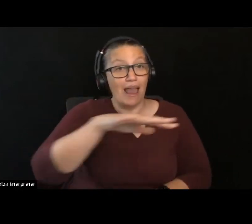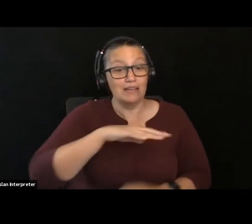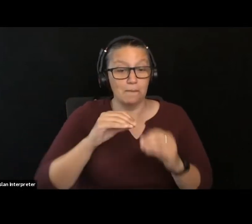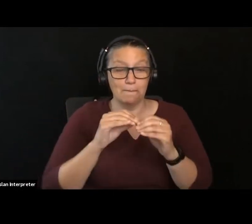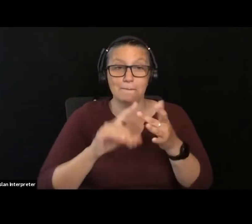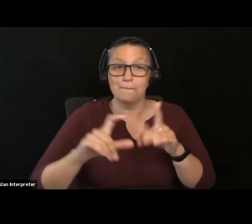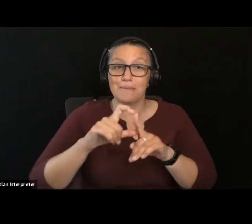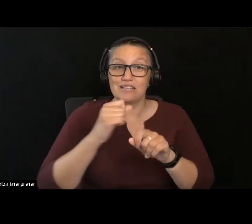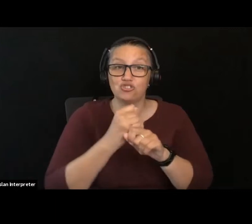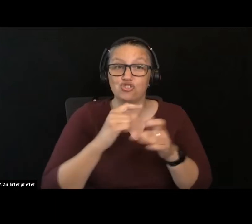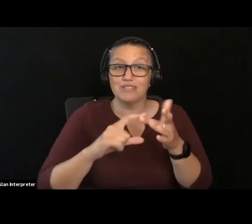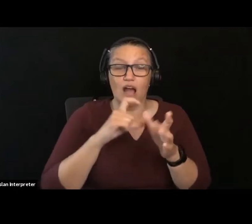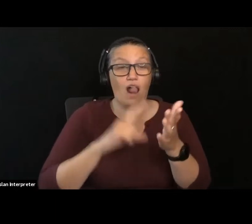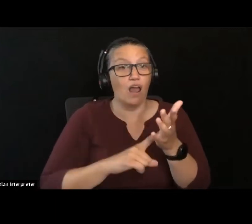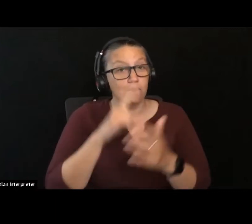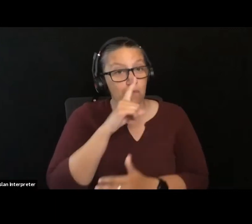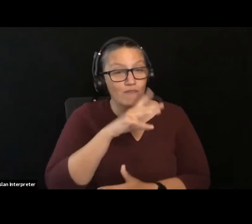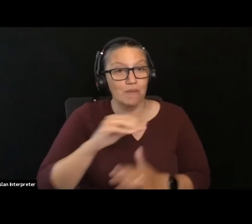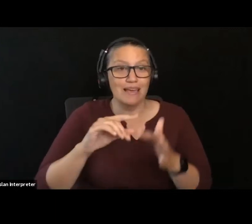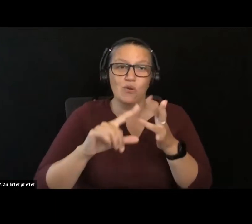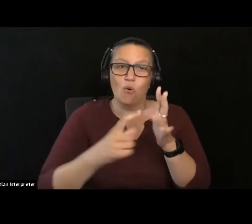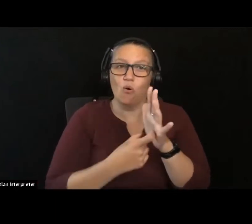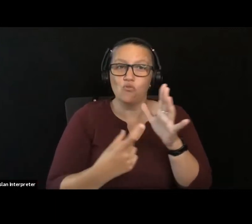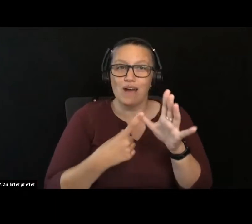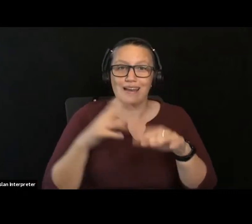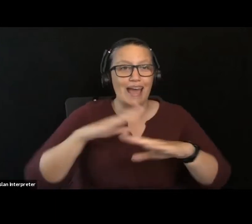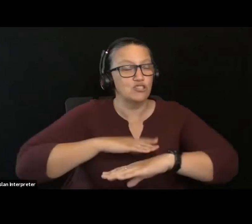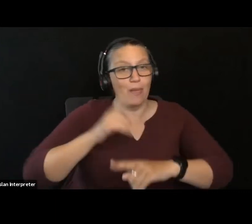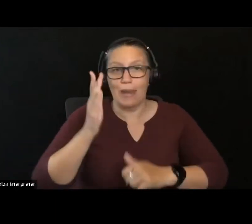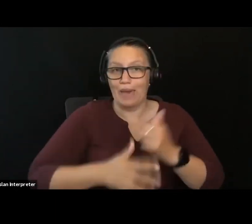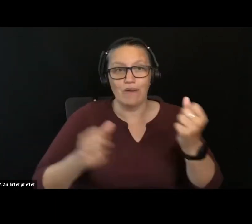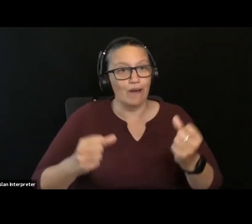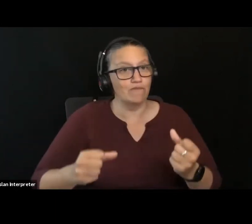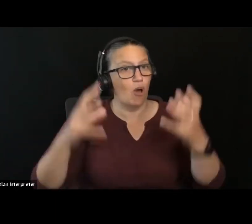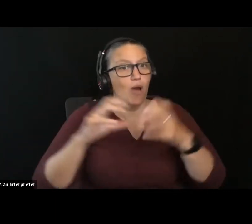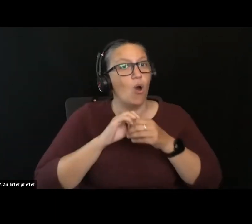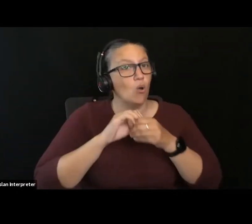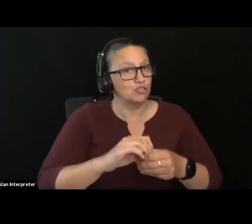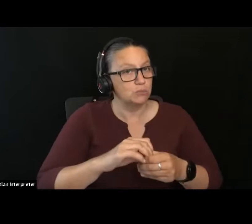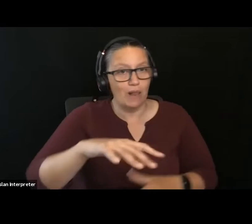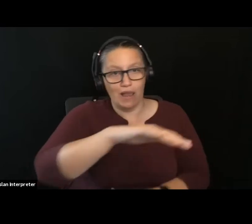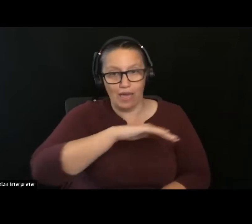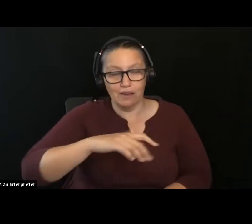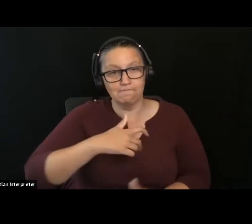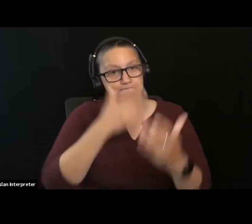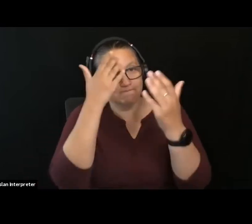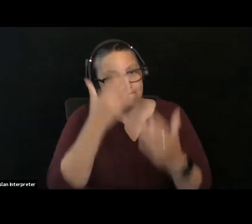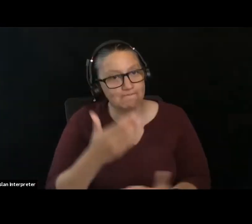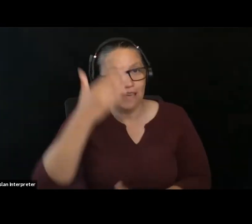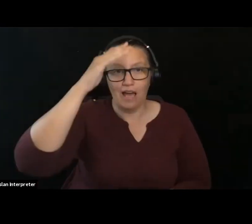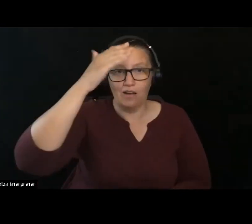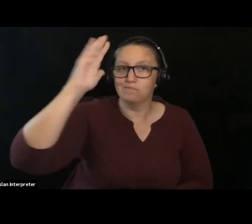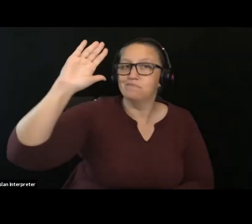people of the Eora Nation. I pay my respects to elders past and present, and I extend a particularly warm welcome to any of Australia's